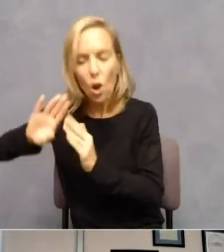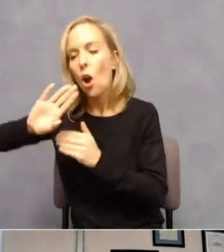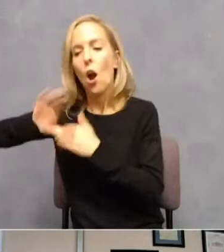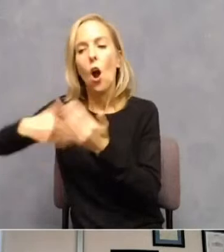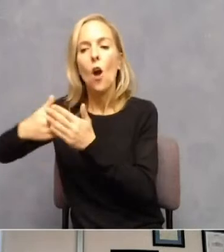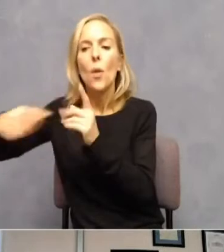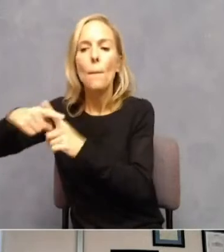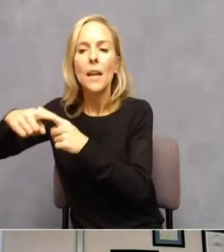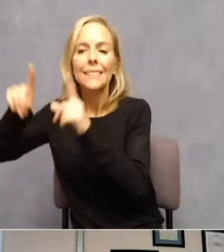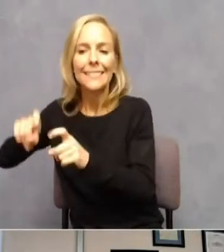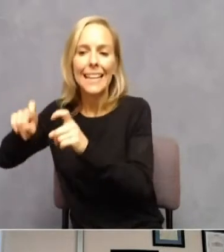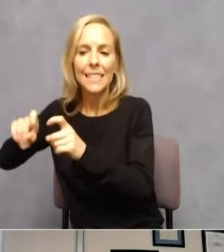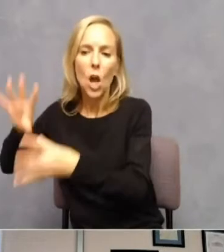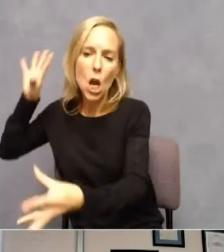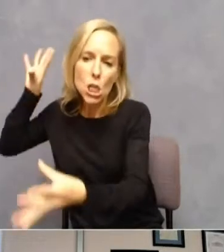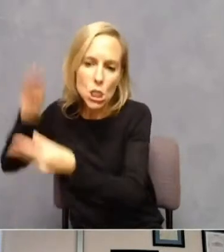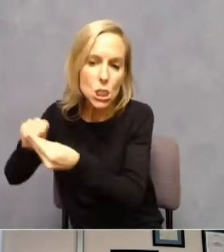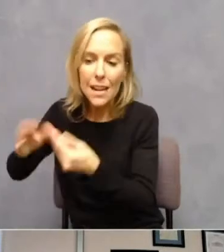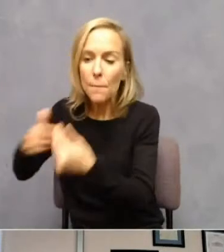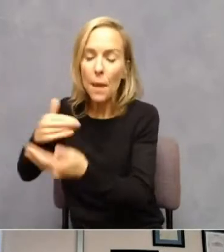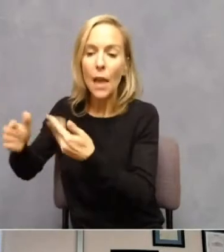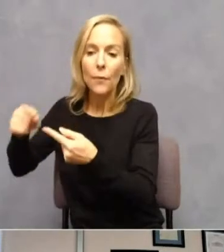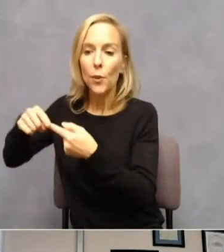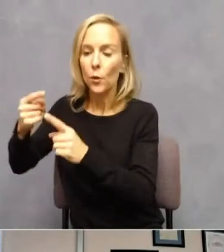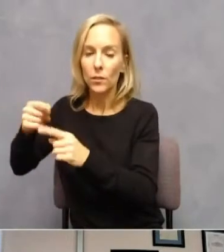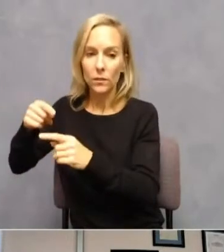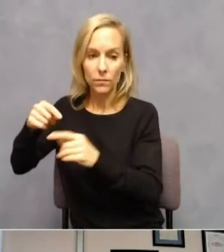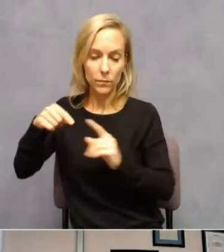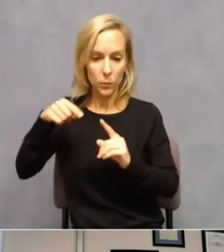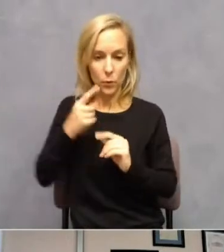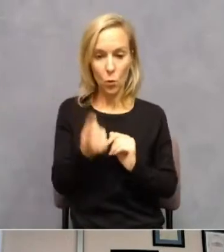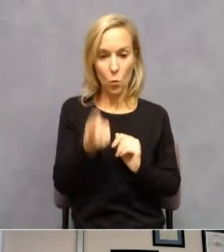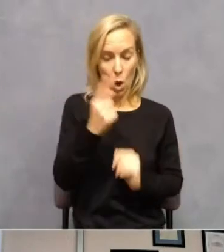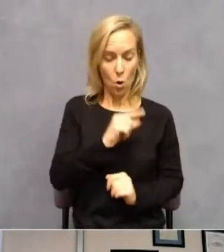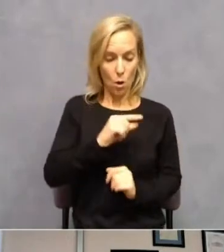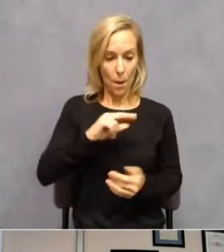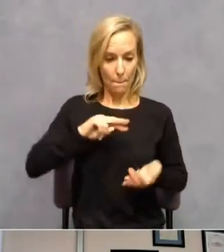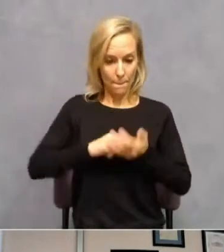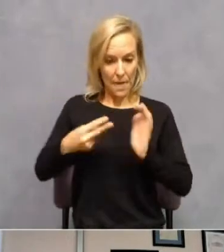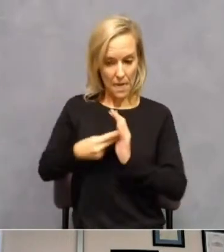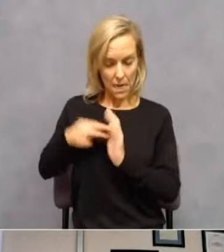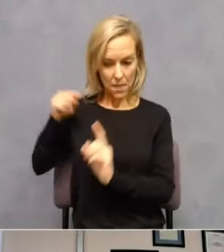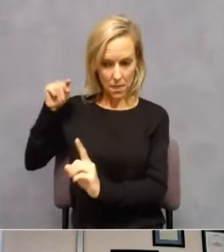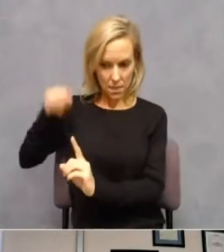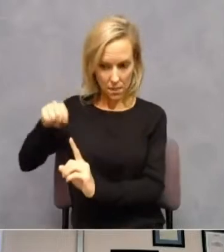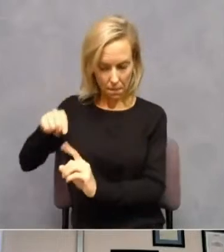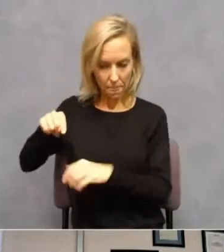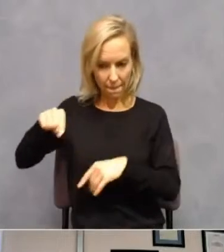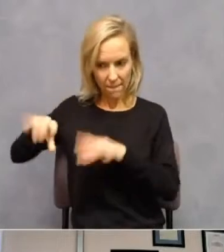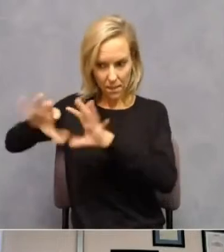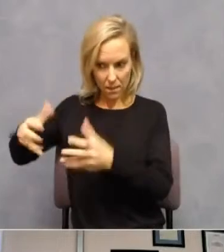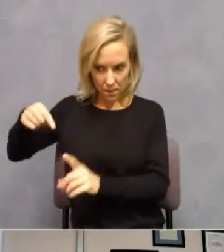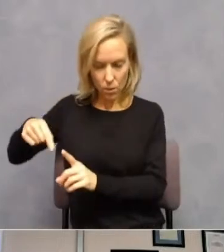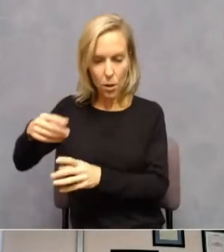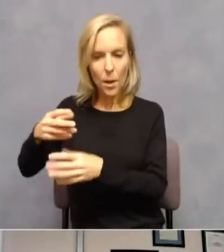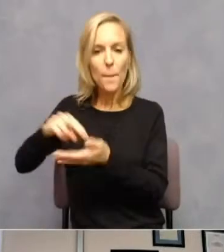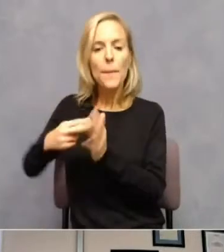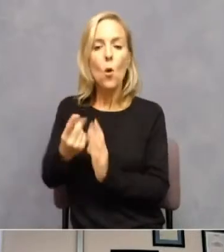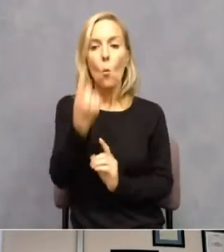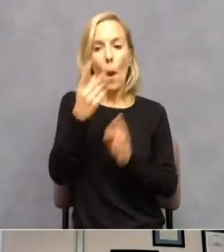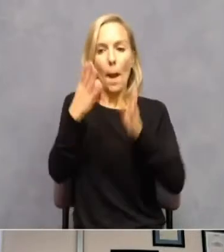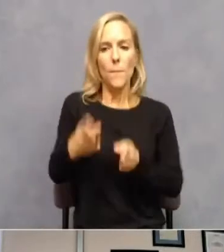been taken. Right. So the only qualification to that, if someone were to go get 2 tests in the same